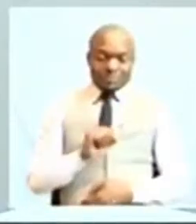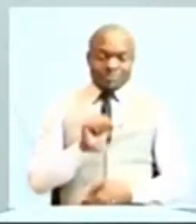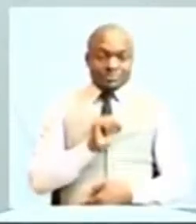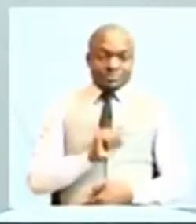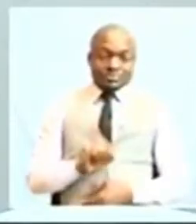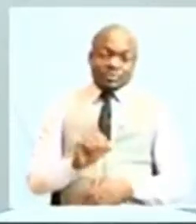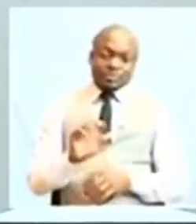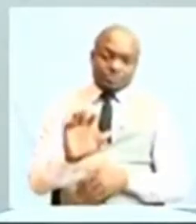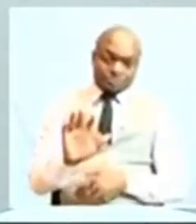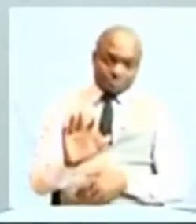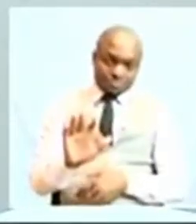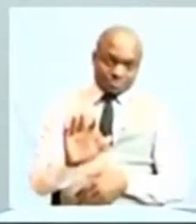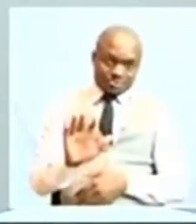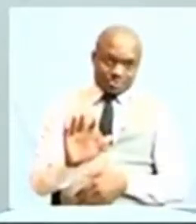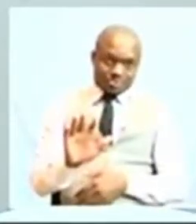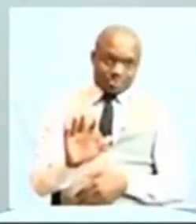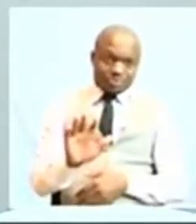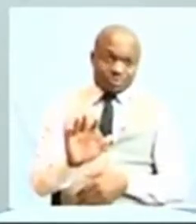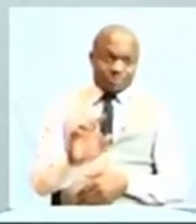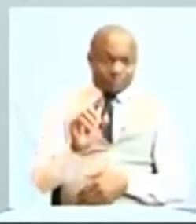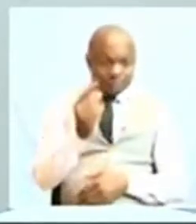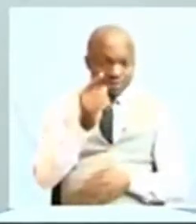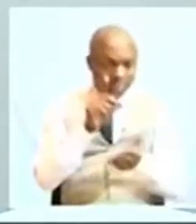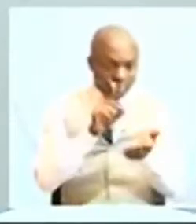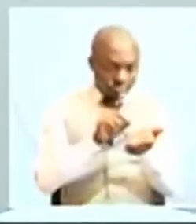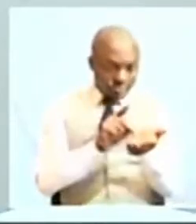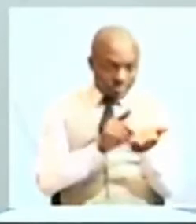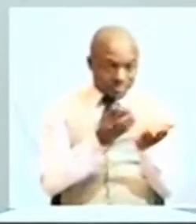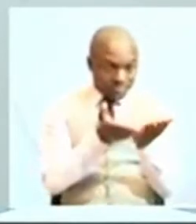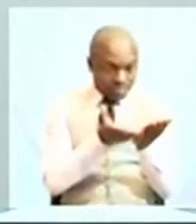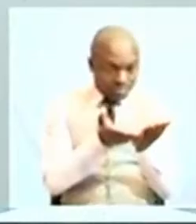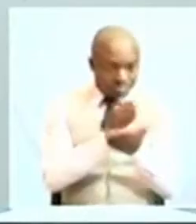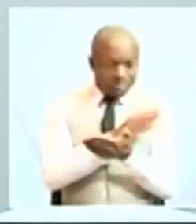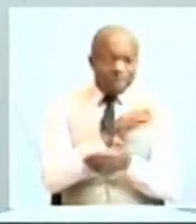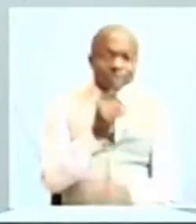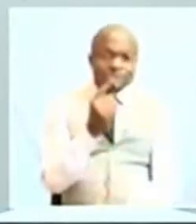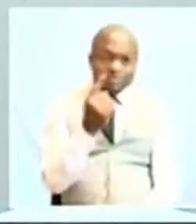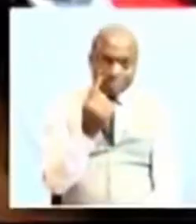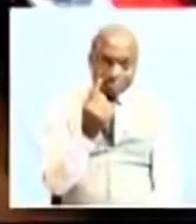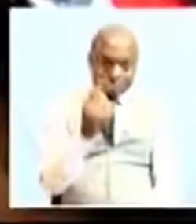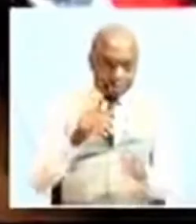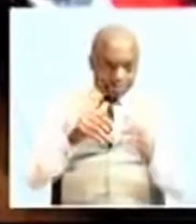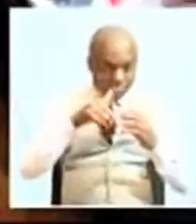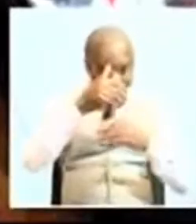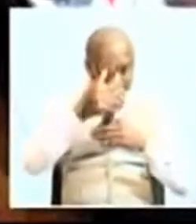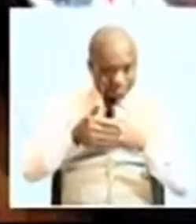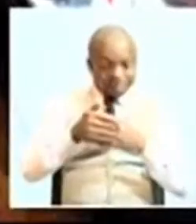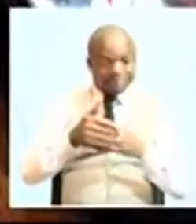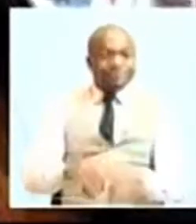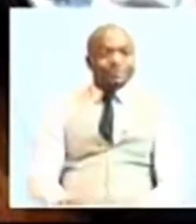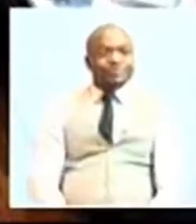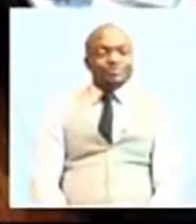respond? No, let's ask Dr. Manza first. On page 1, out of